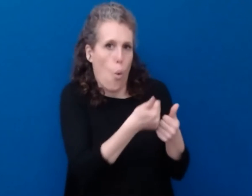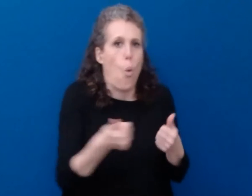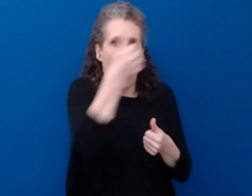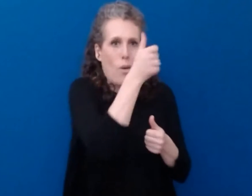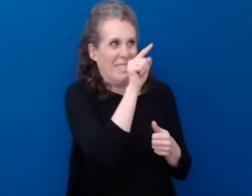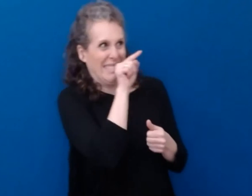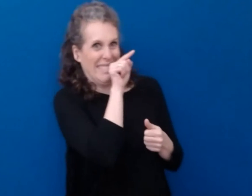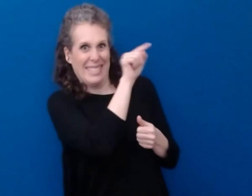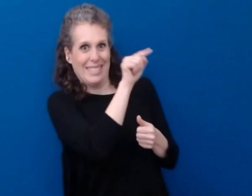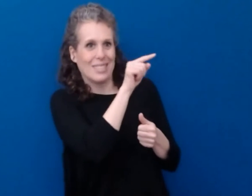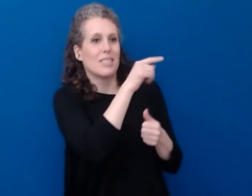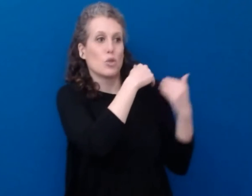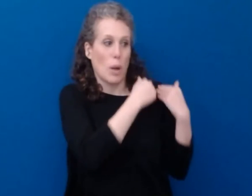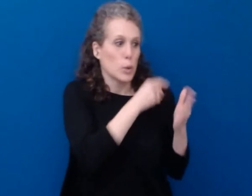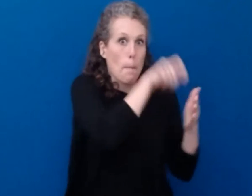And